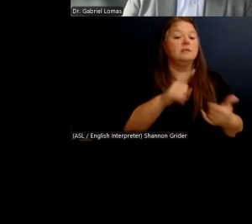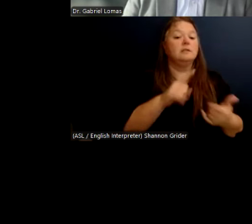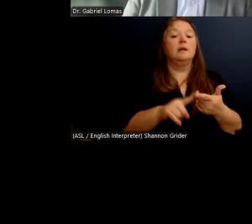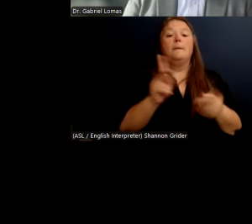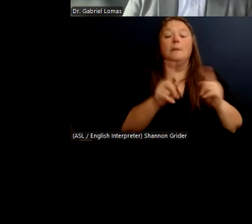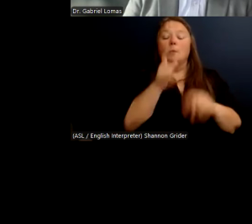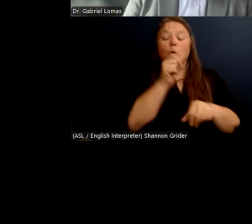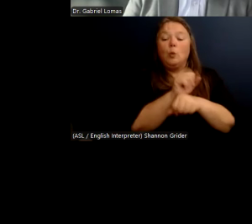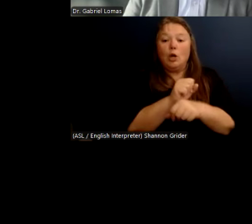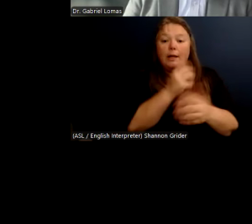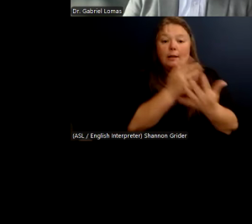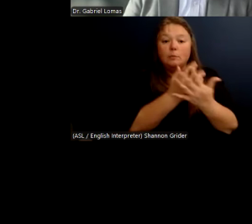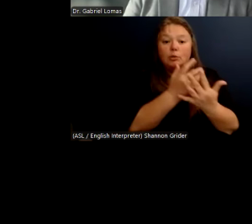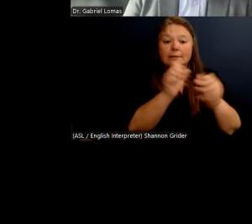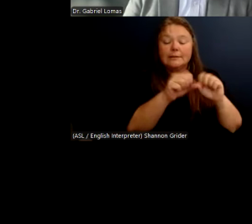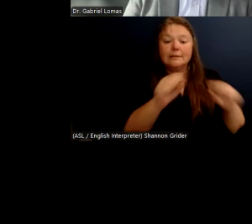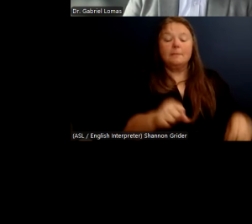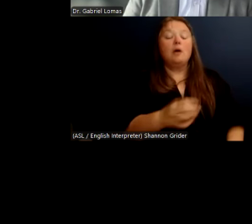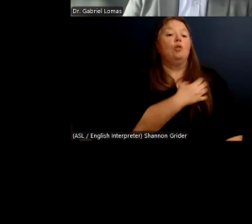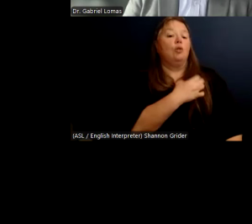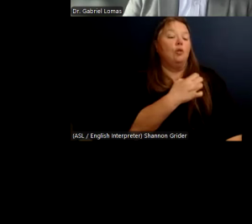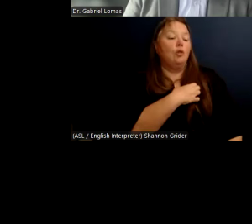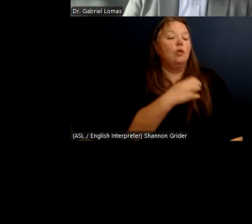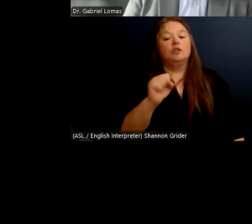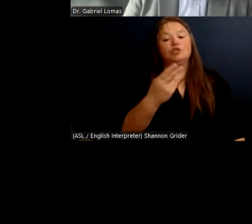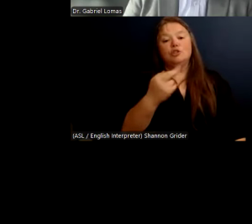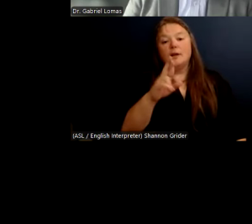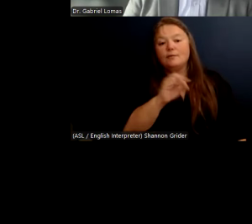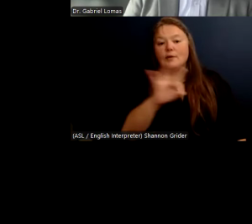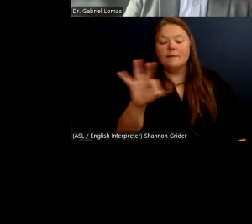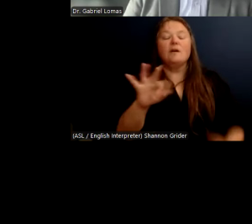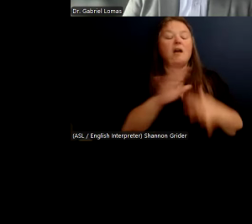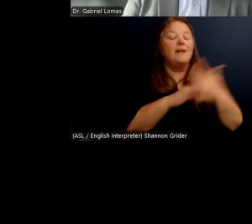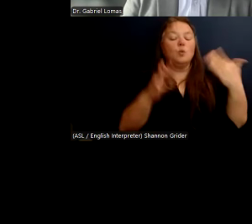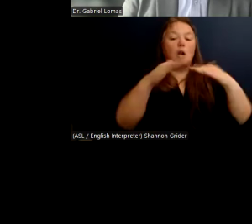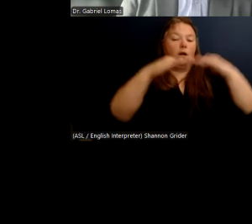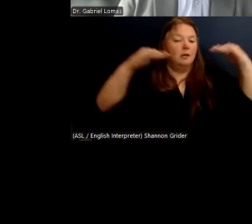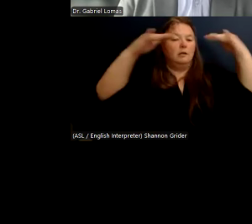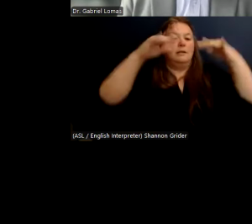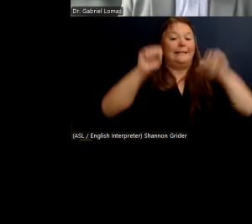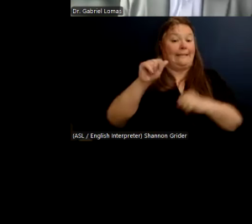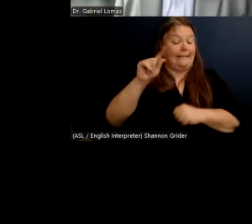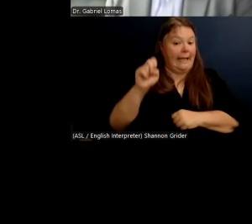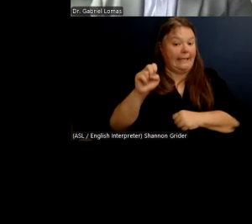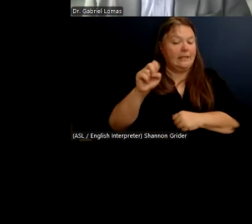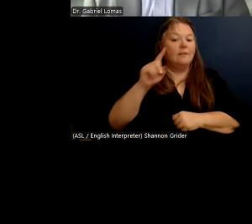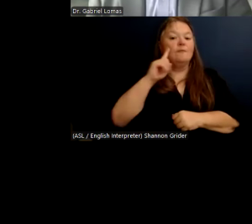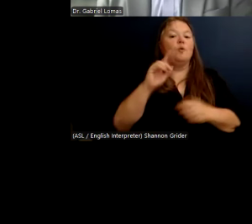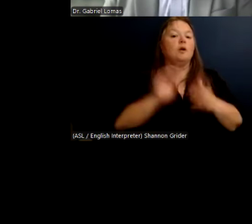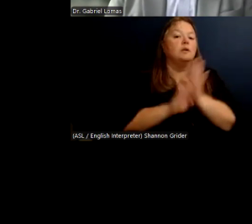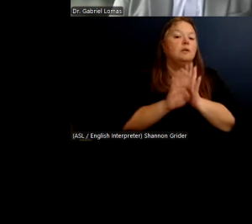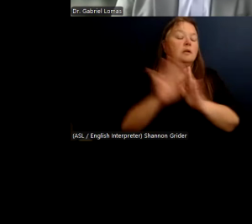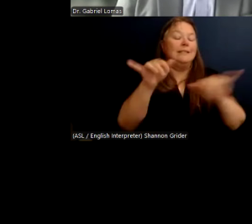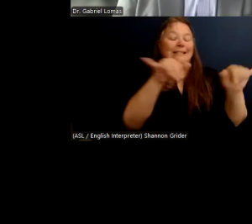prison system, law enforcement, sheriff's office, all working at a state level to try and get some more standards set